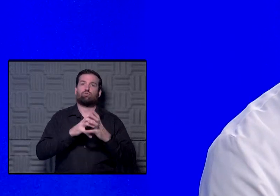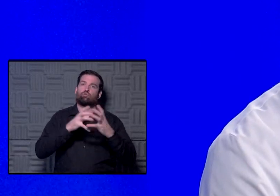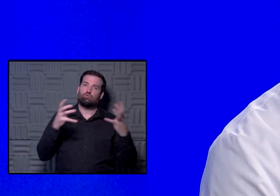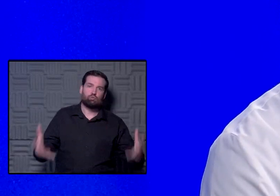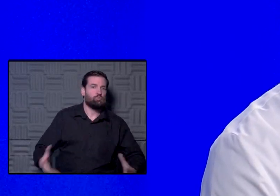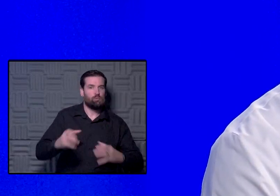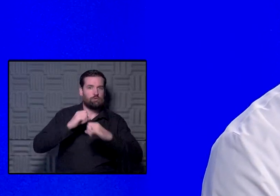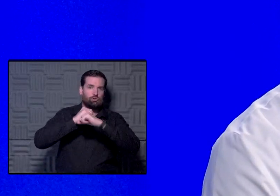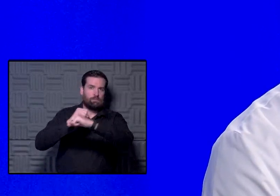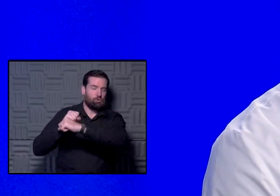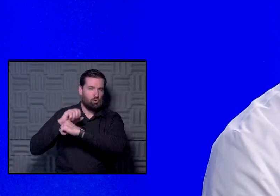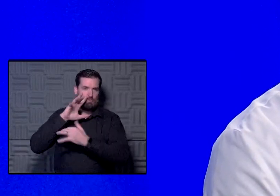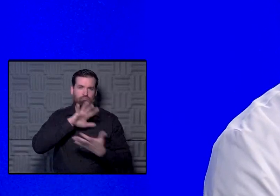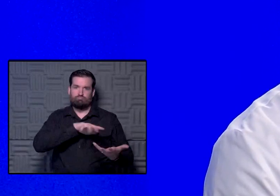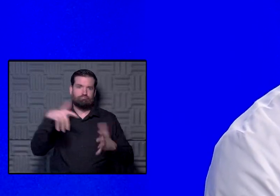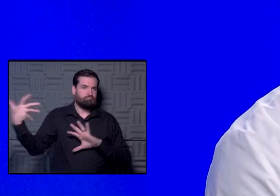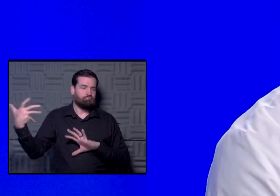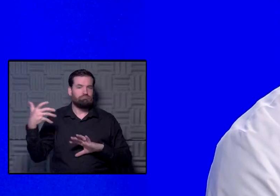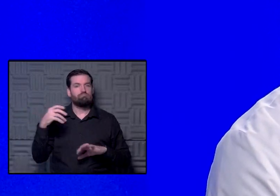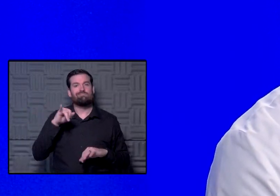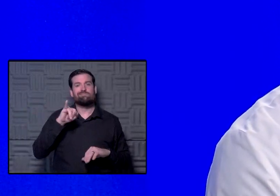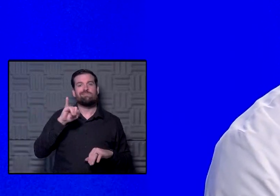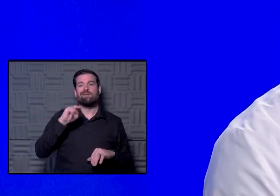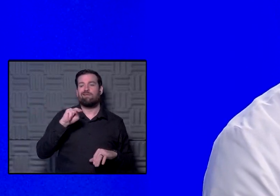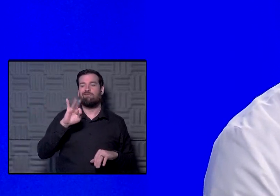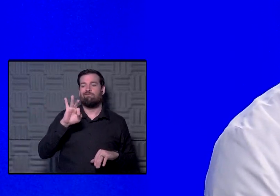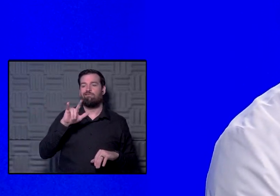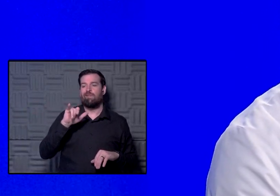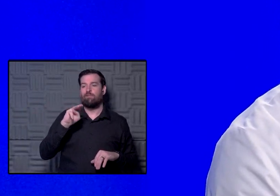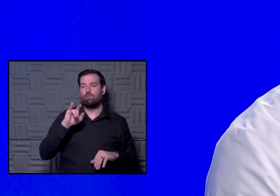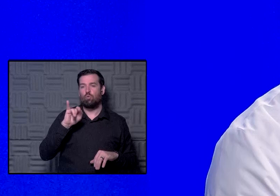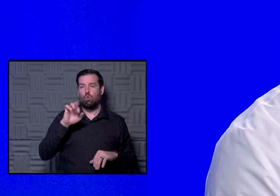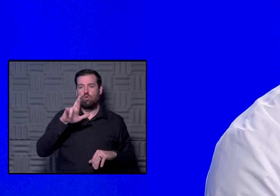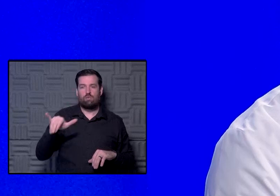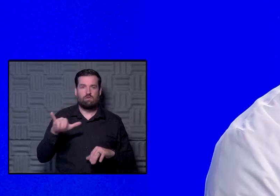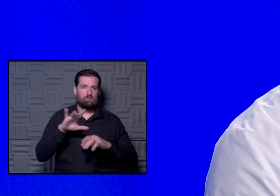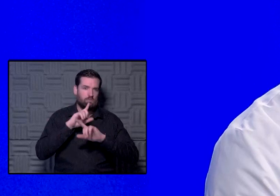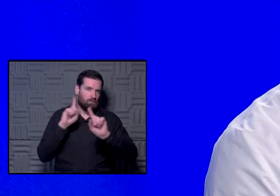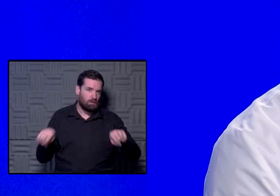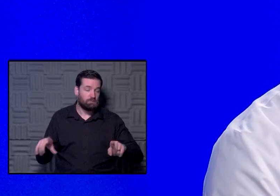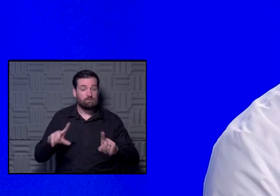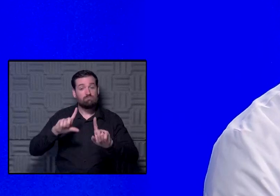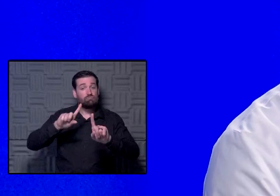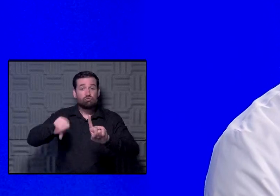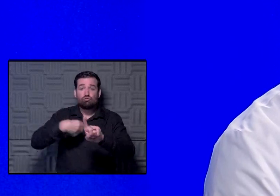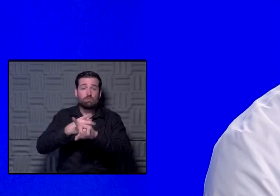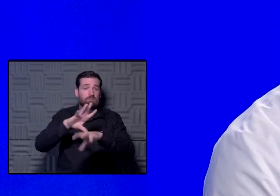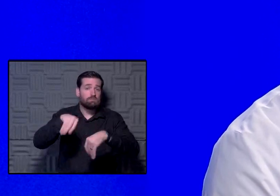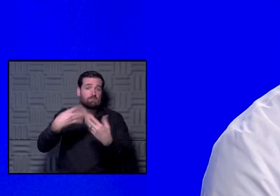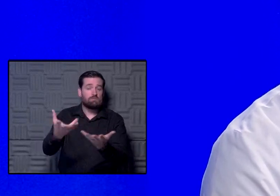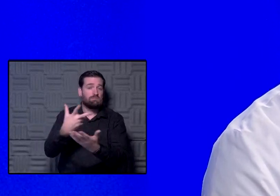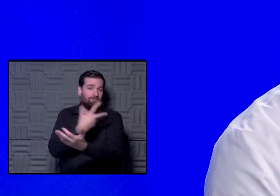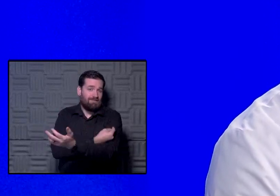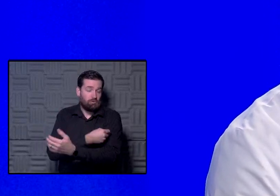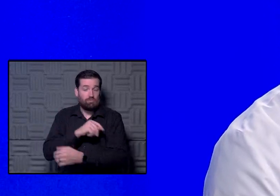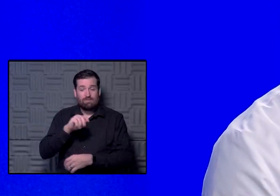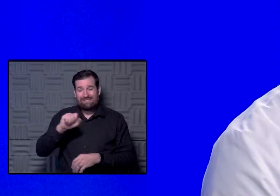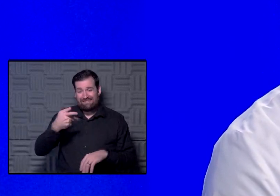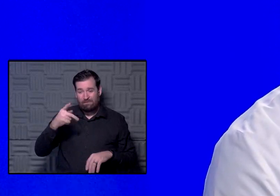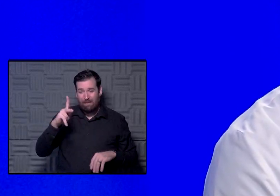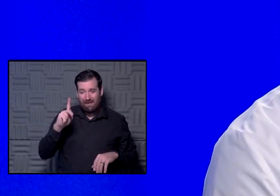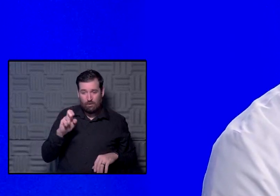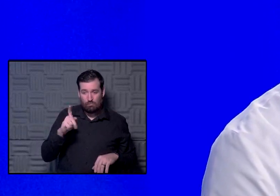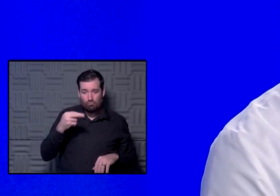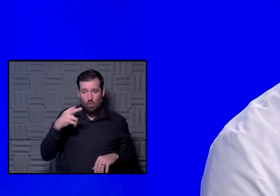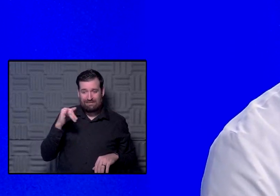immune dysregulation or inflammatory response. Just giving the vaccine with the spike protein in it shouldn't do